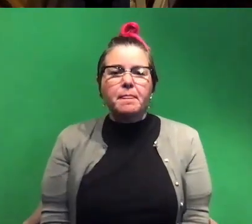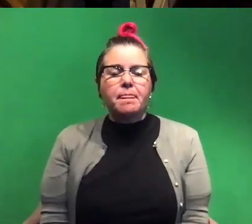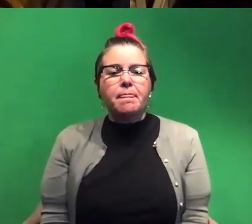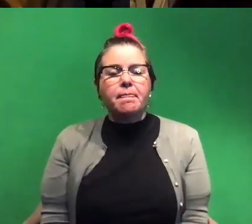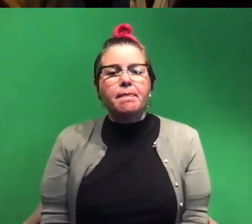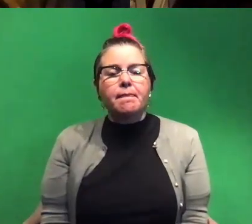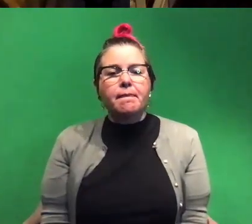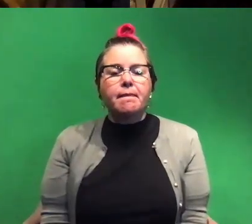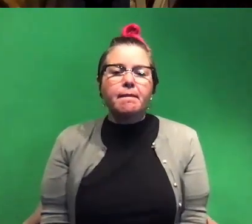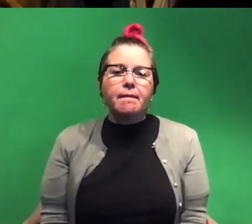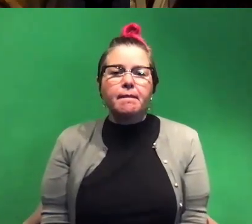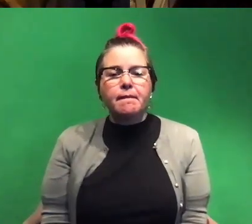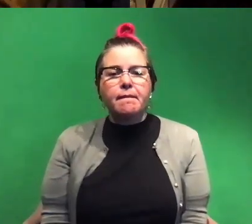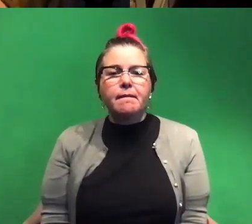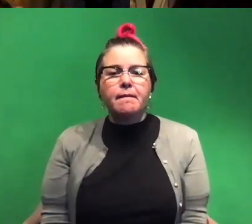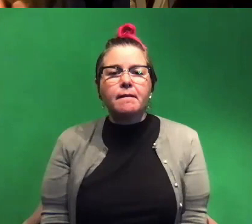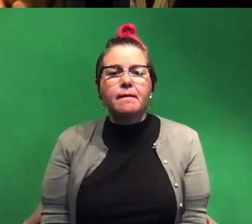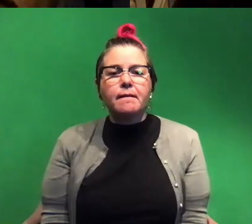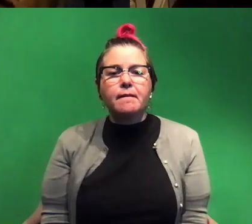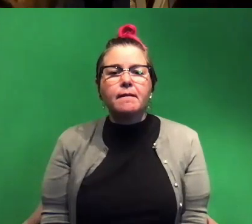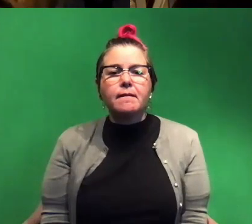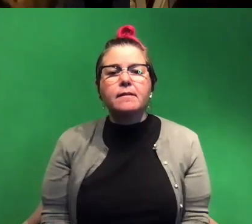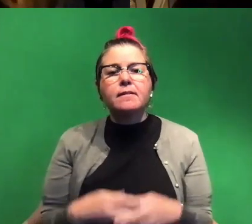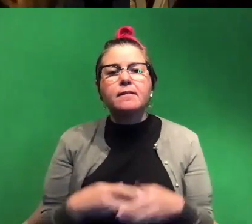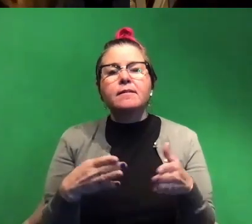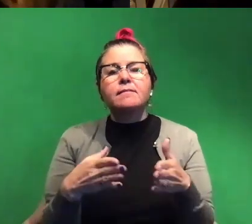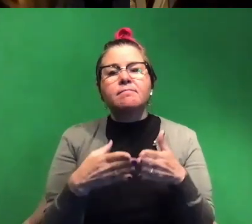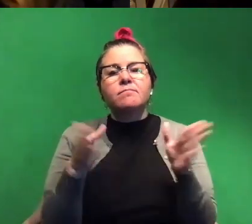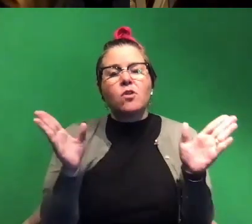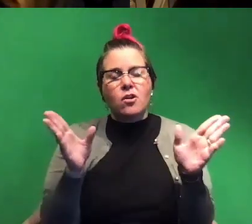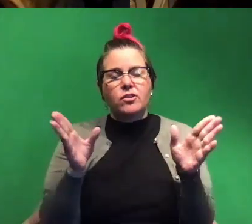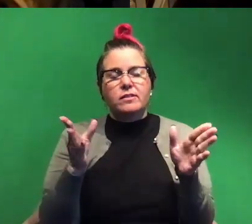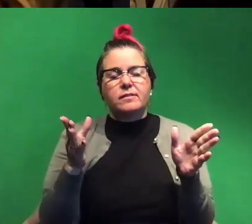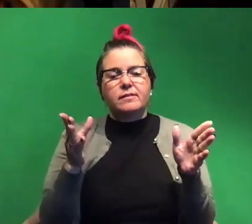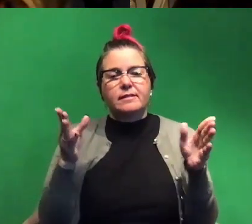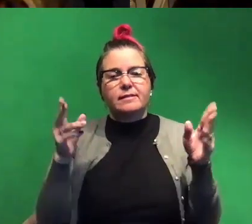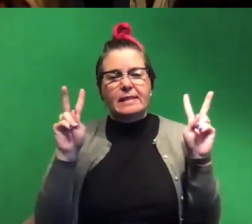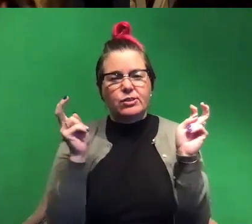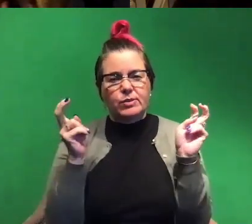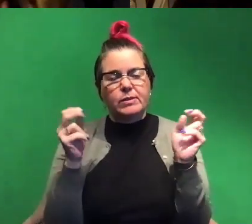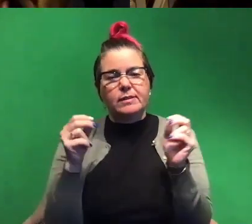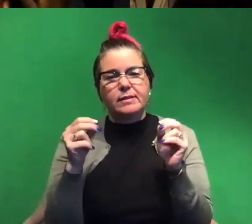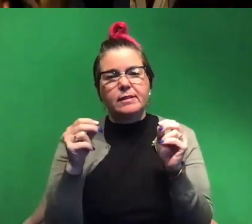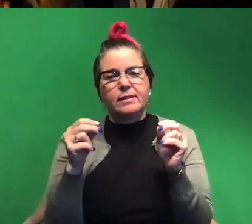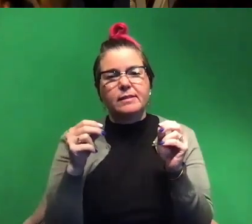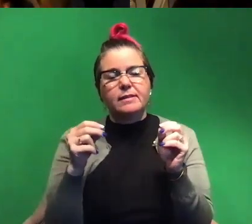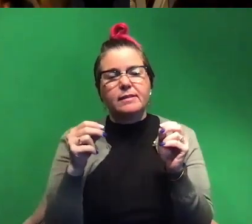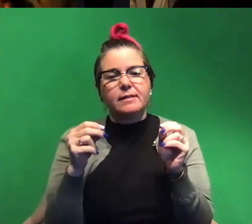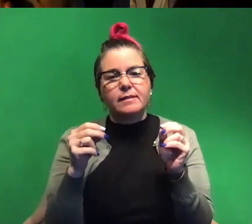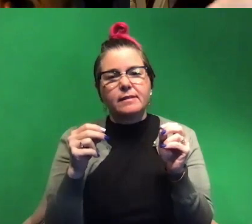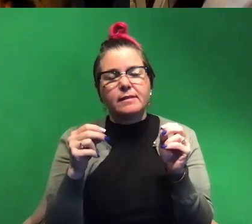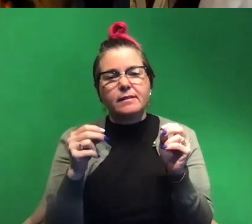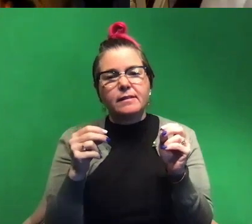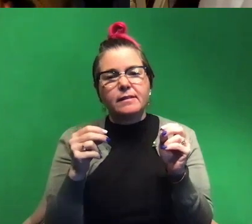with the broader scheme of things, I think the ascent to the surface